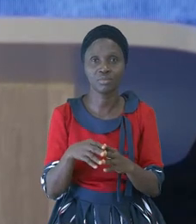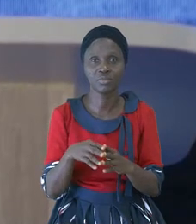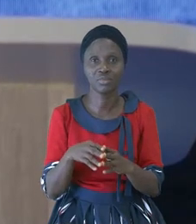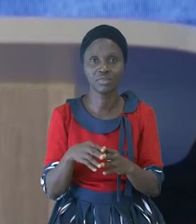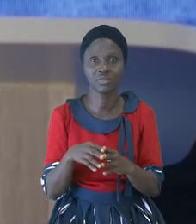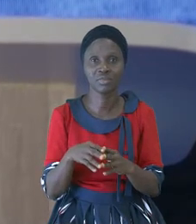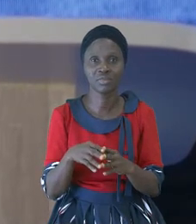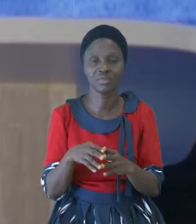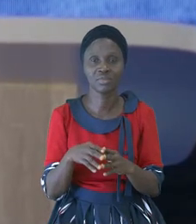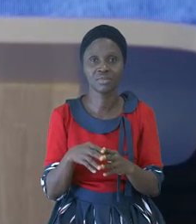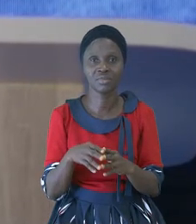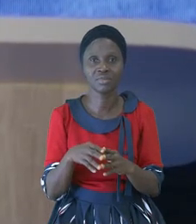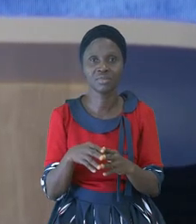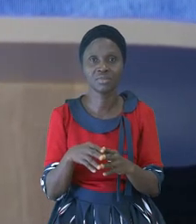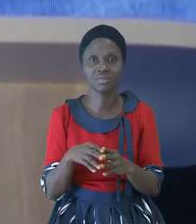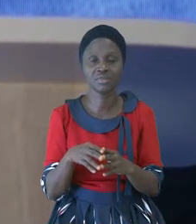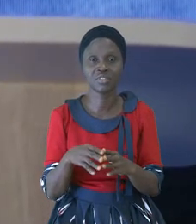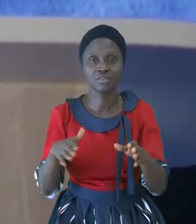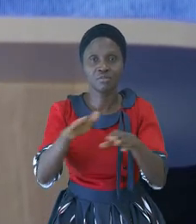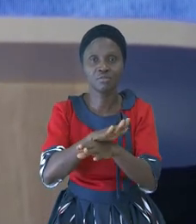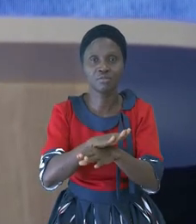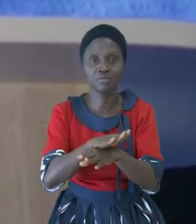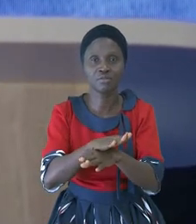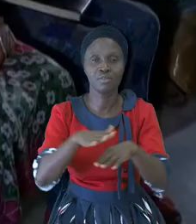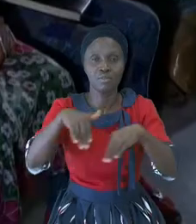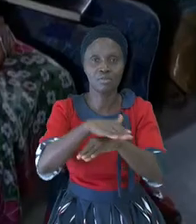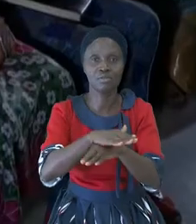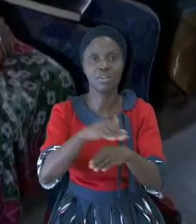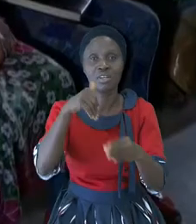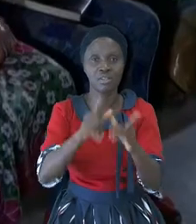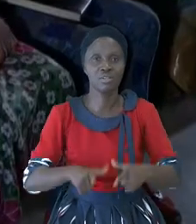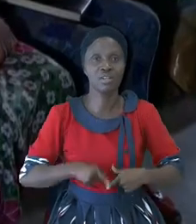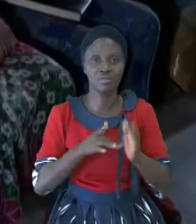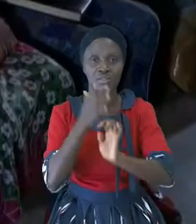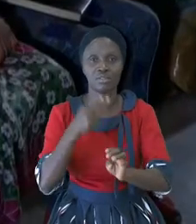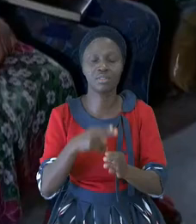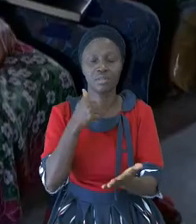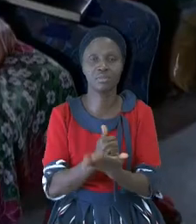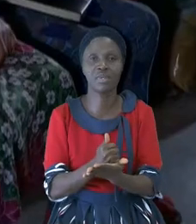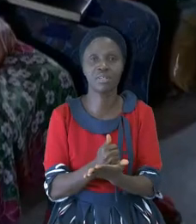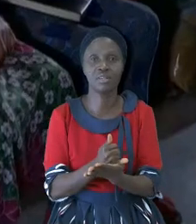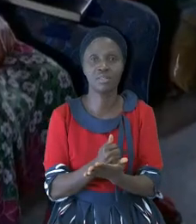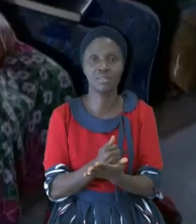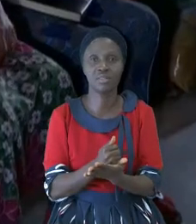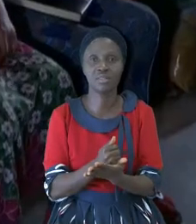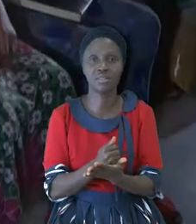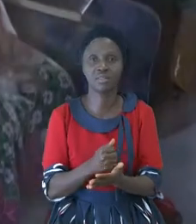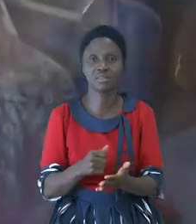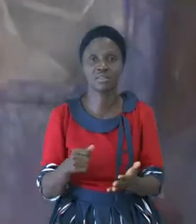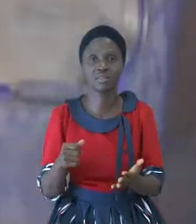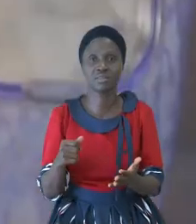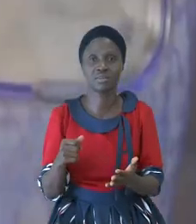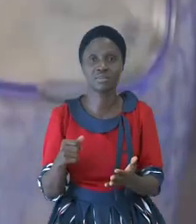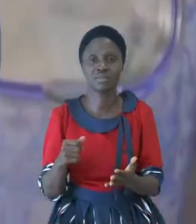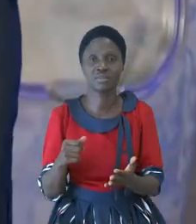your life, overflow in your life, in Jesus' name. Amen. Isaiah chapter 10, reading from